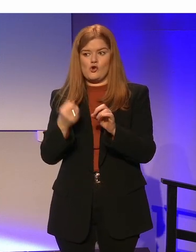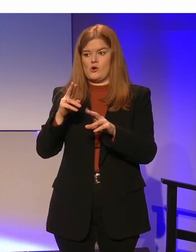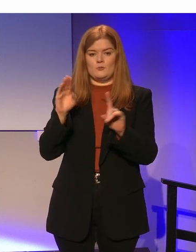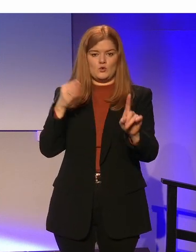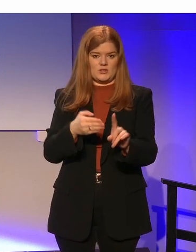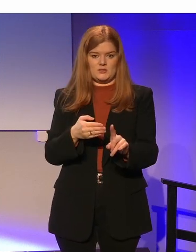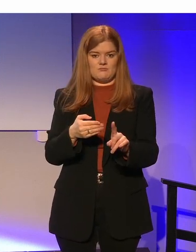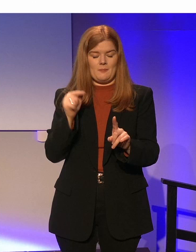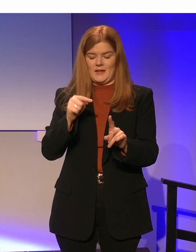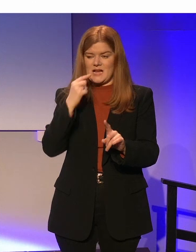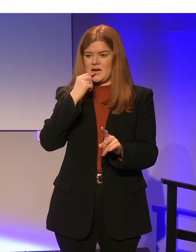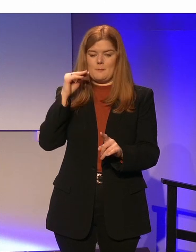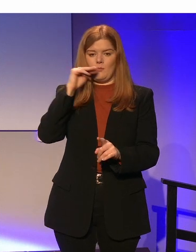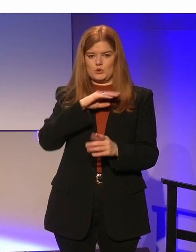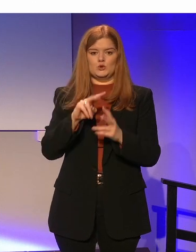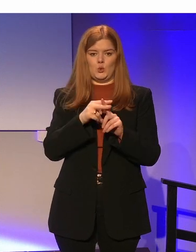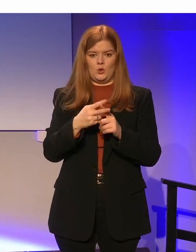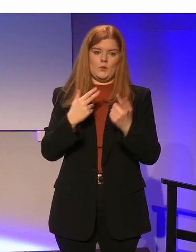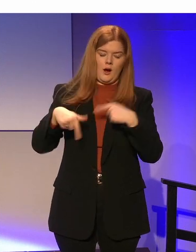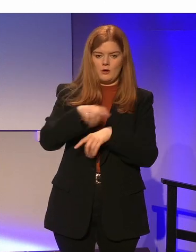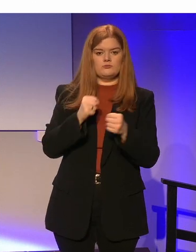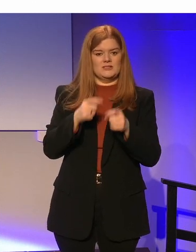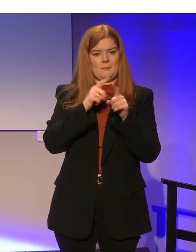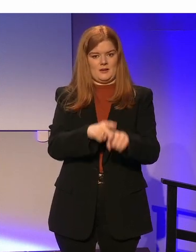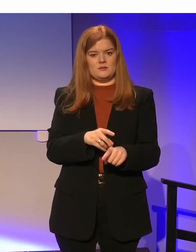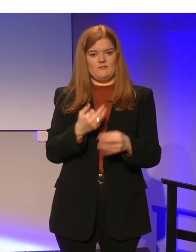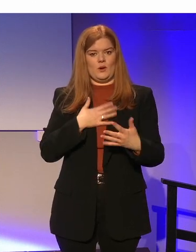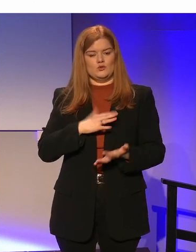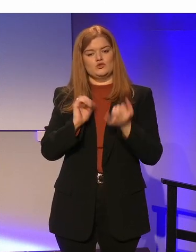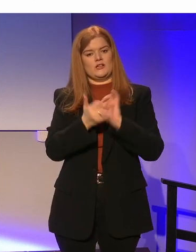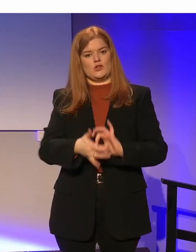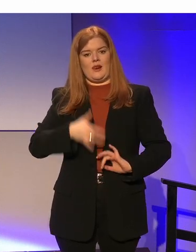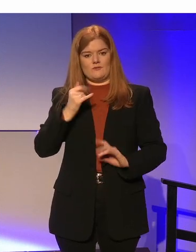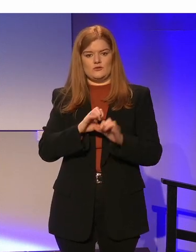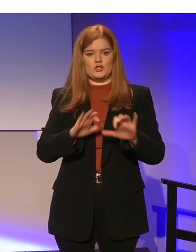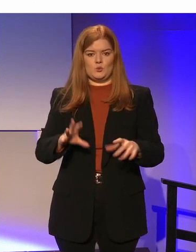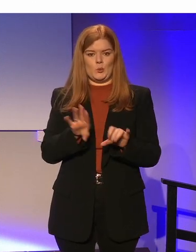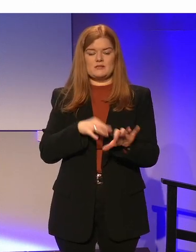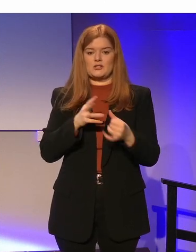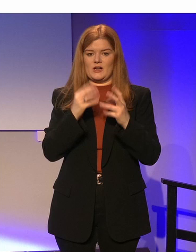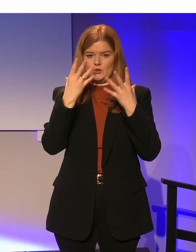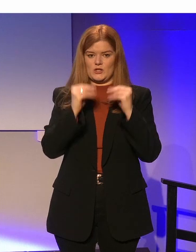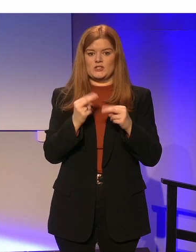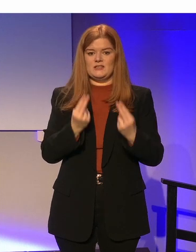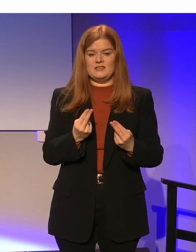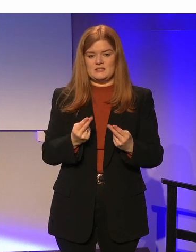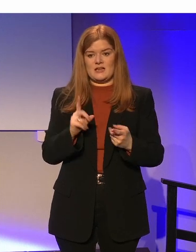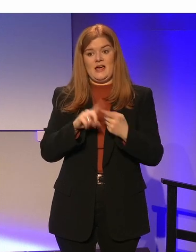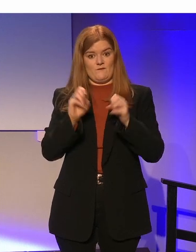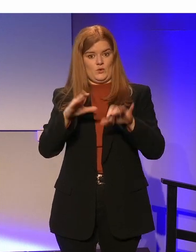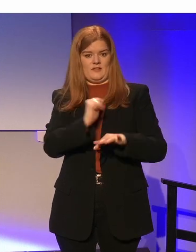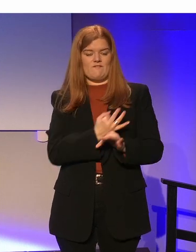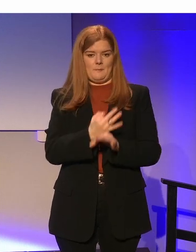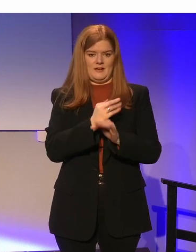or approaches. It is the key tool that we all rely upon to change the lives of children with special education needs and indeed